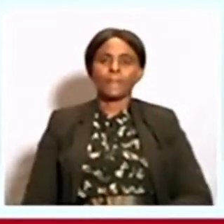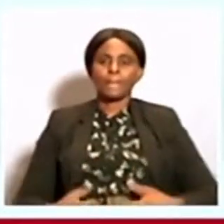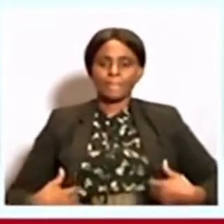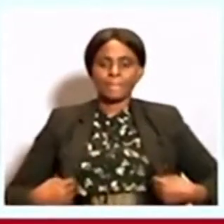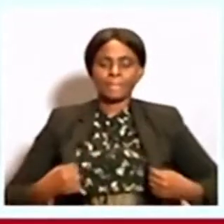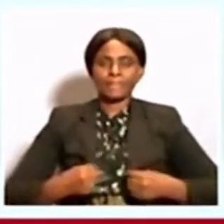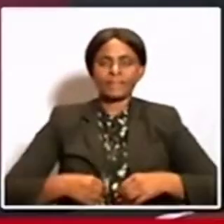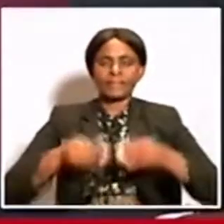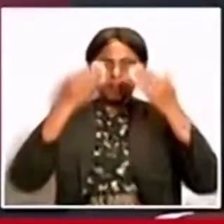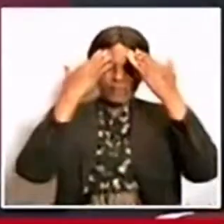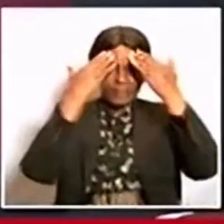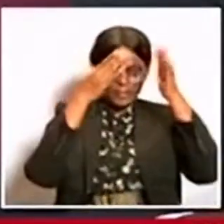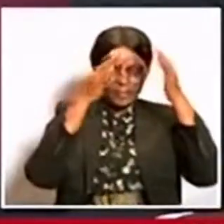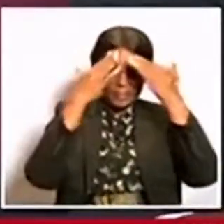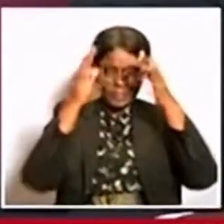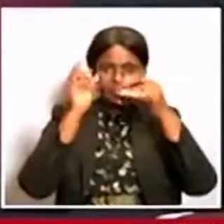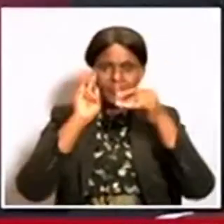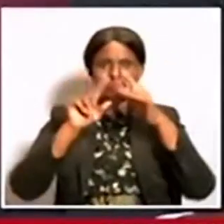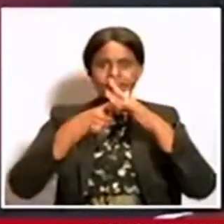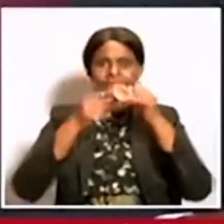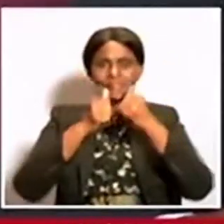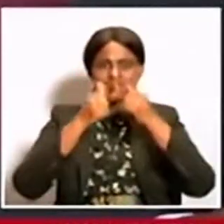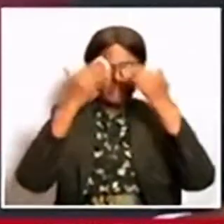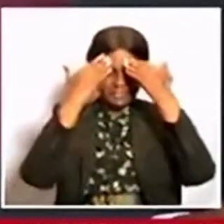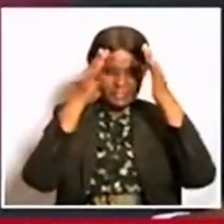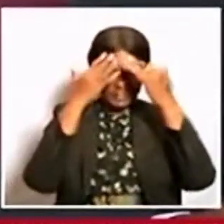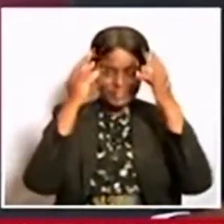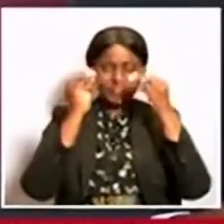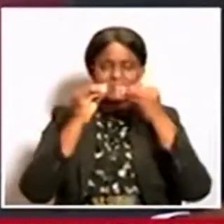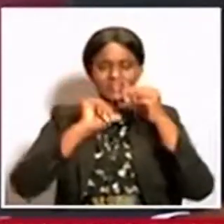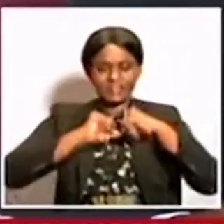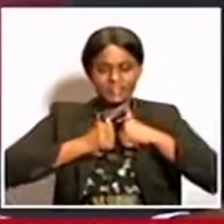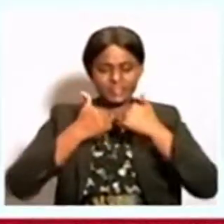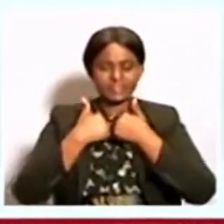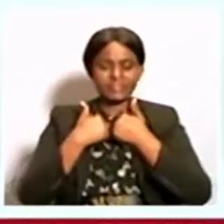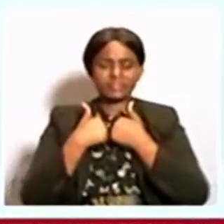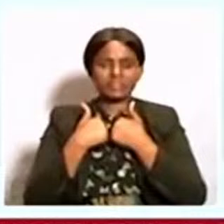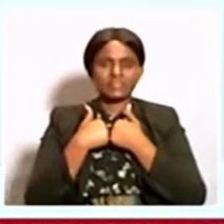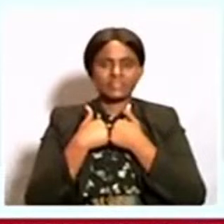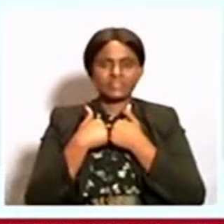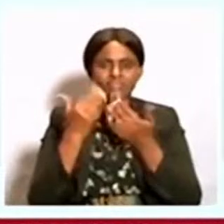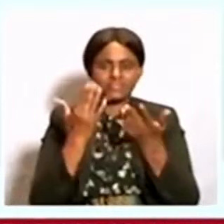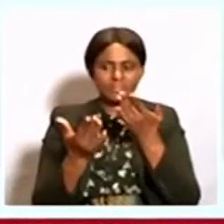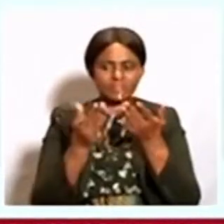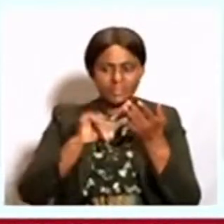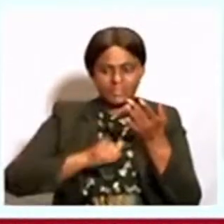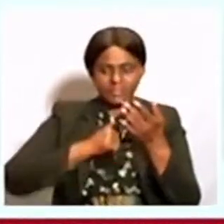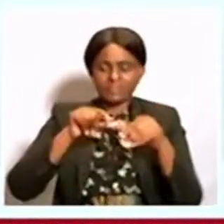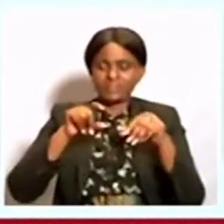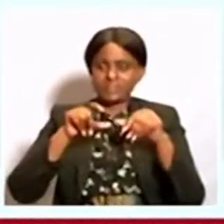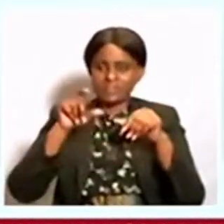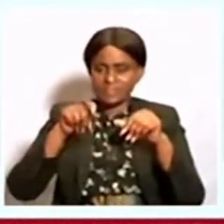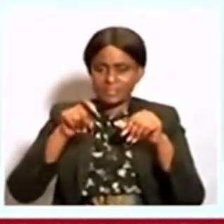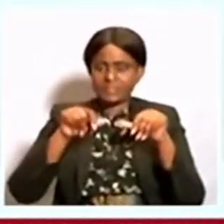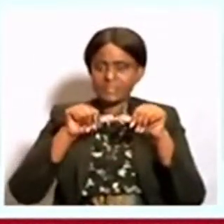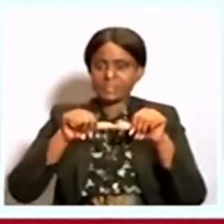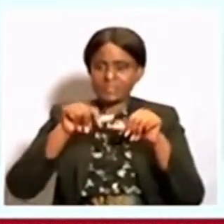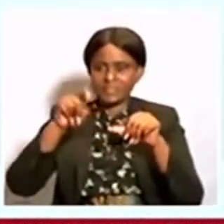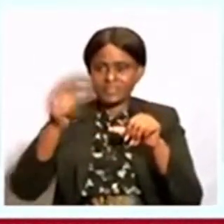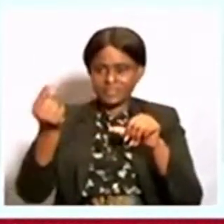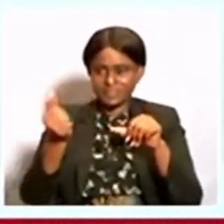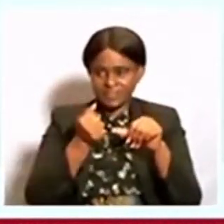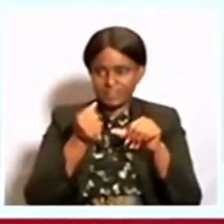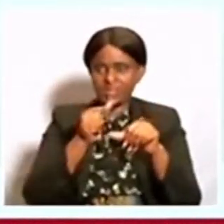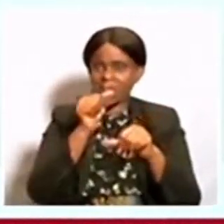For sensitization, I will start with sensitization. Um, We have I don't know, maybe you still need to pull the mic closer